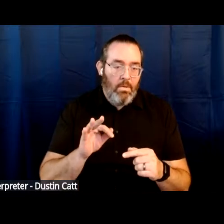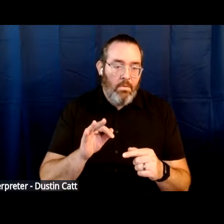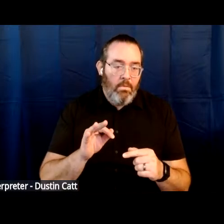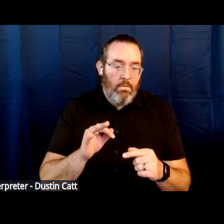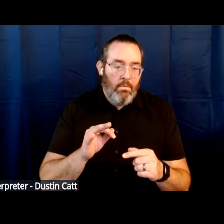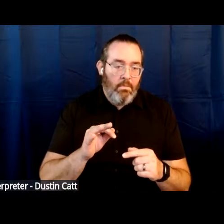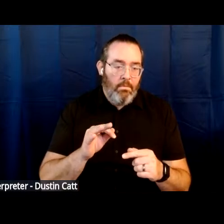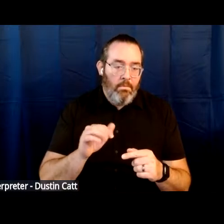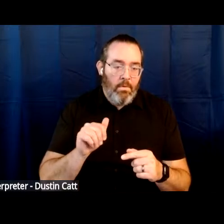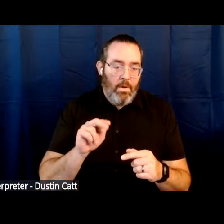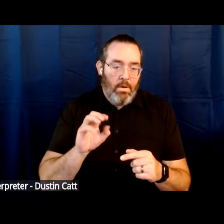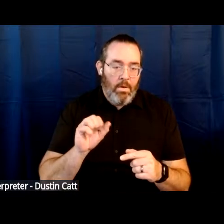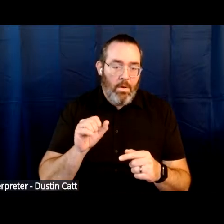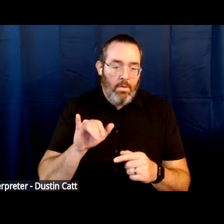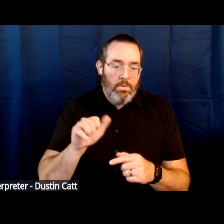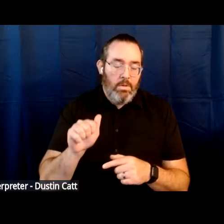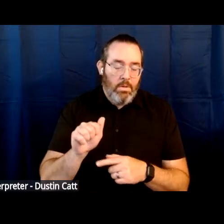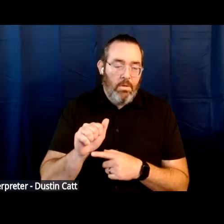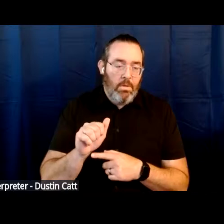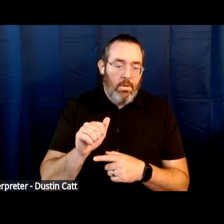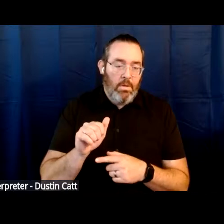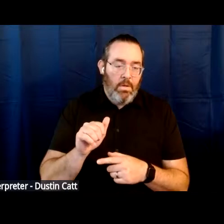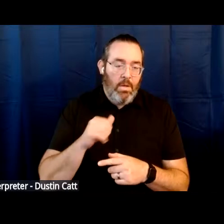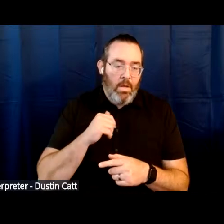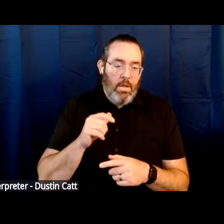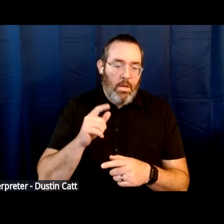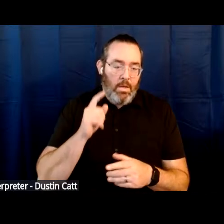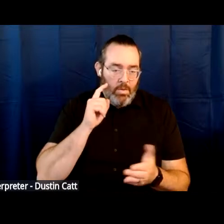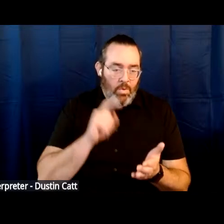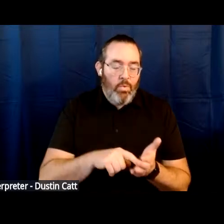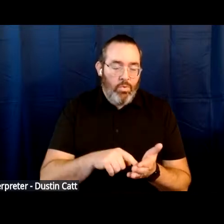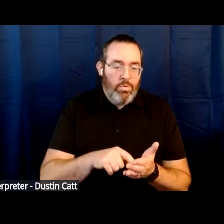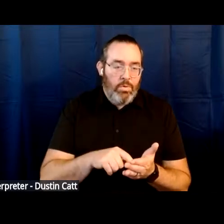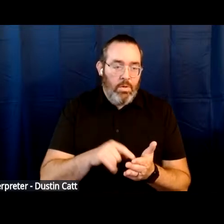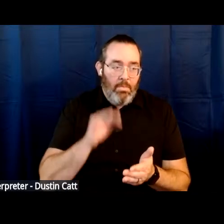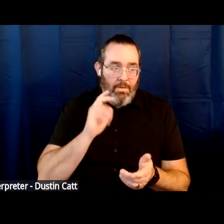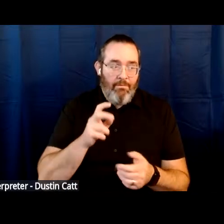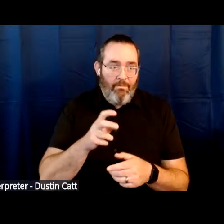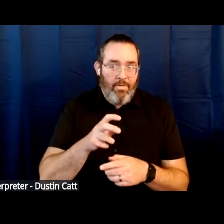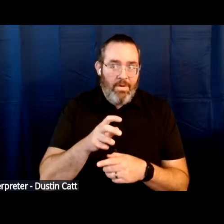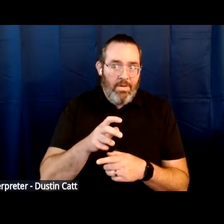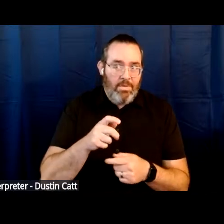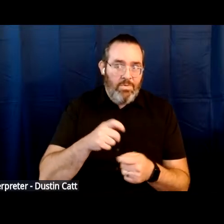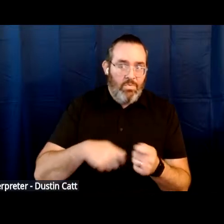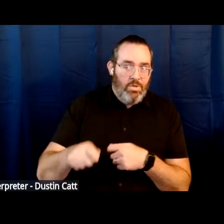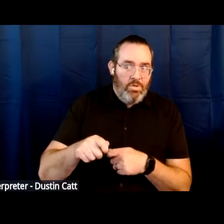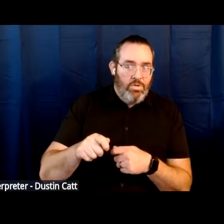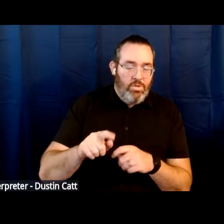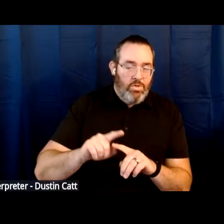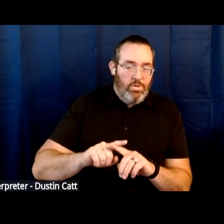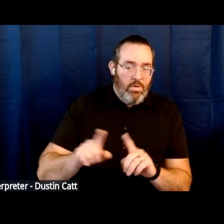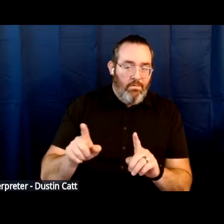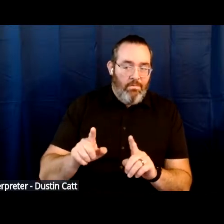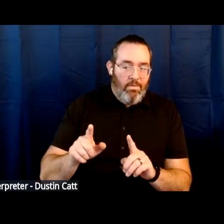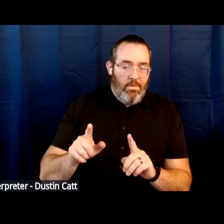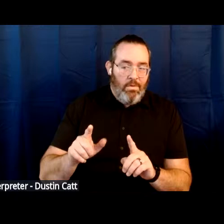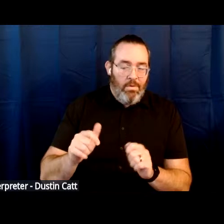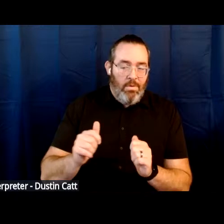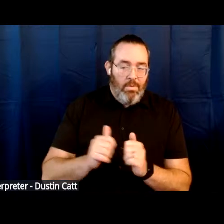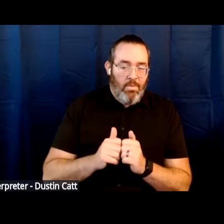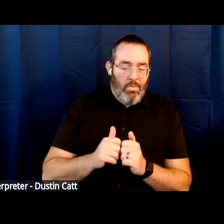still present. But if I end up switching that out with having very